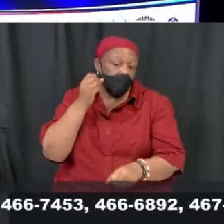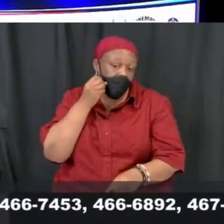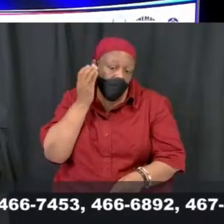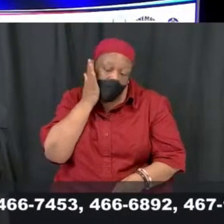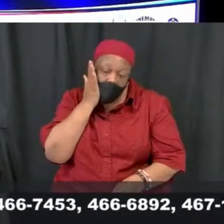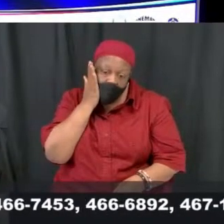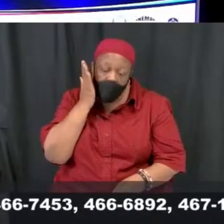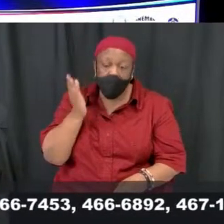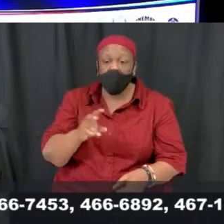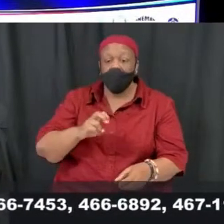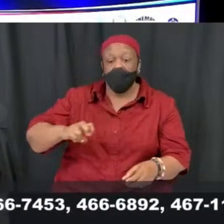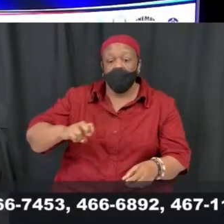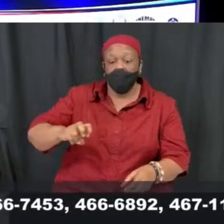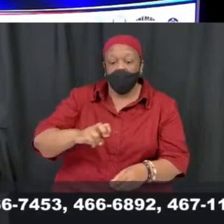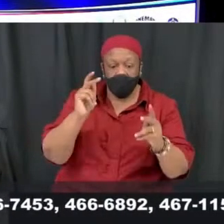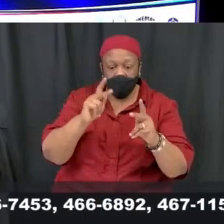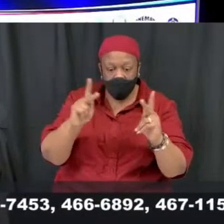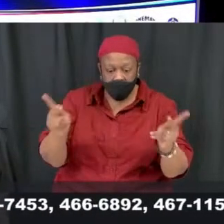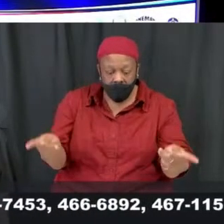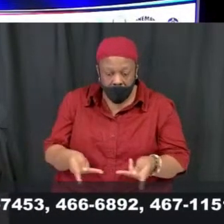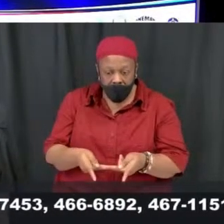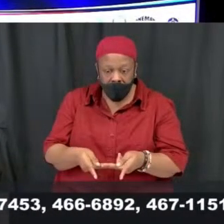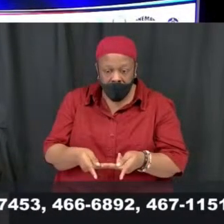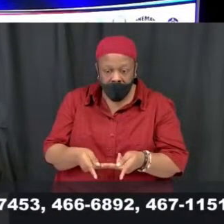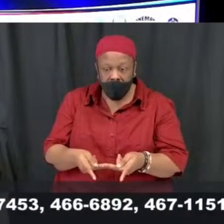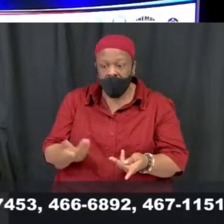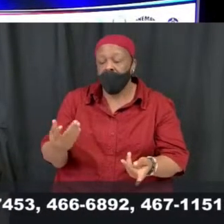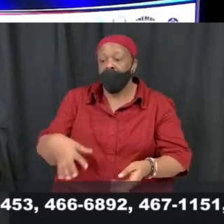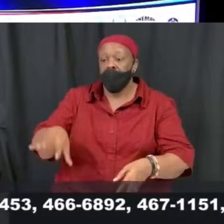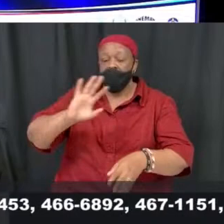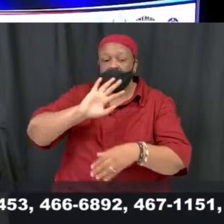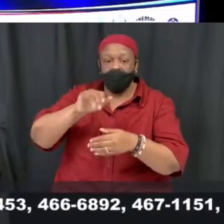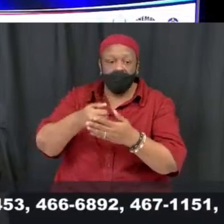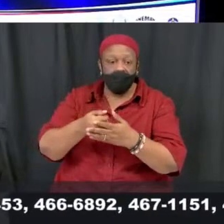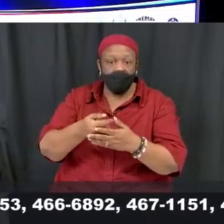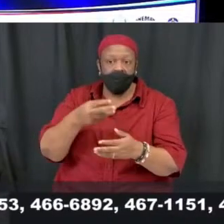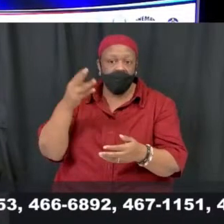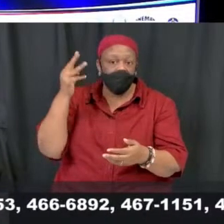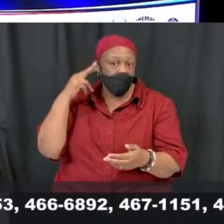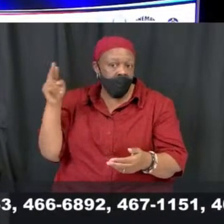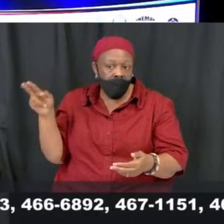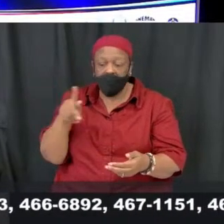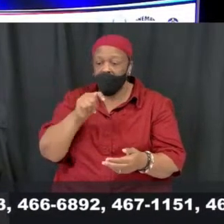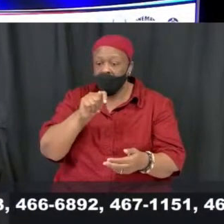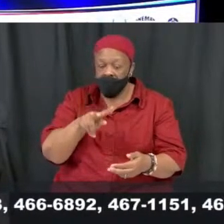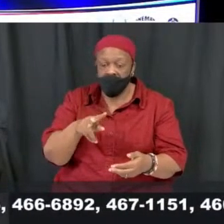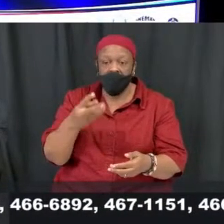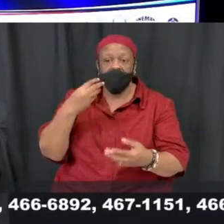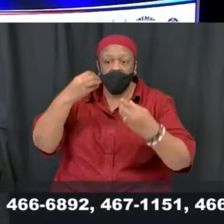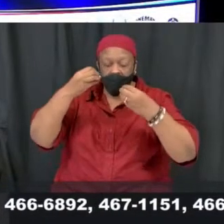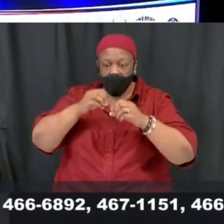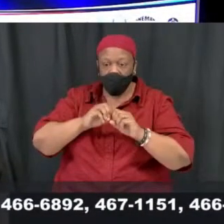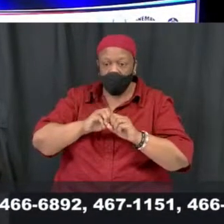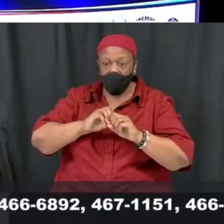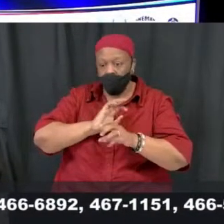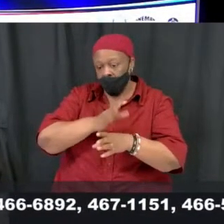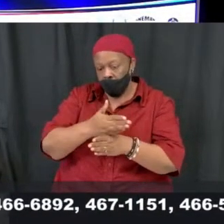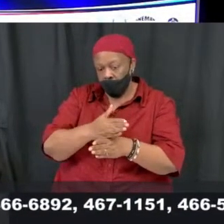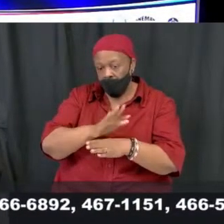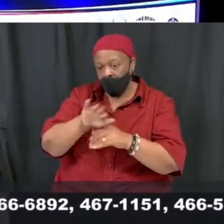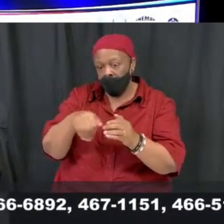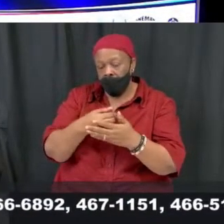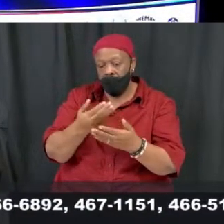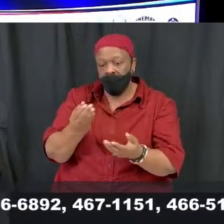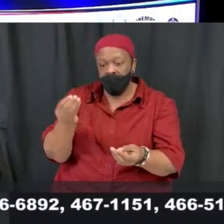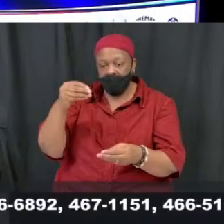industry, and also those in the media who have educated and informed the public. Most importantly, all of you who abided